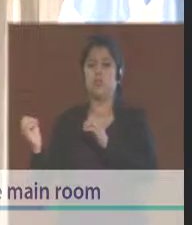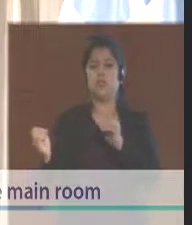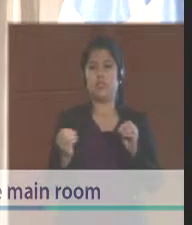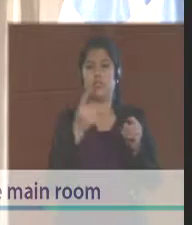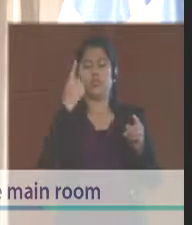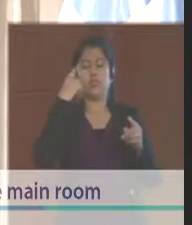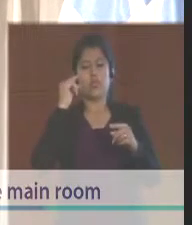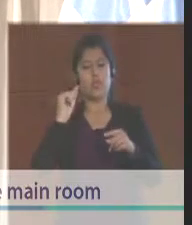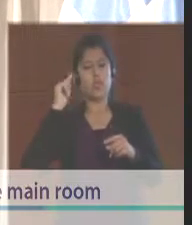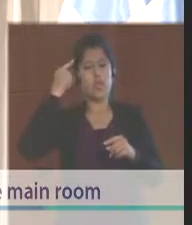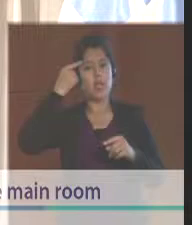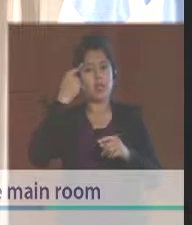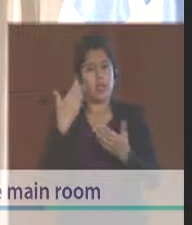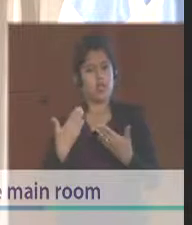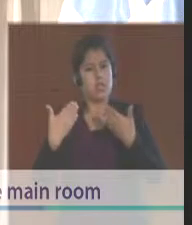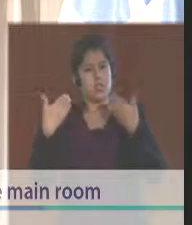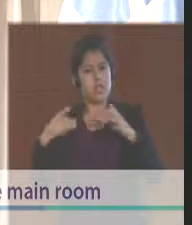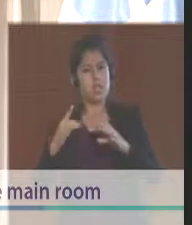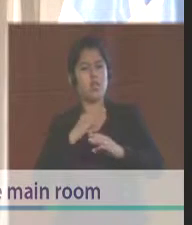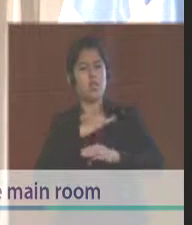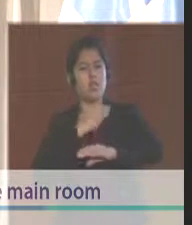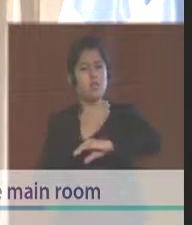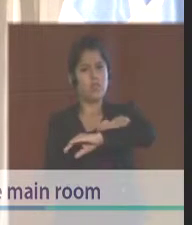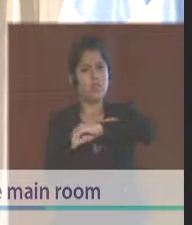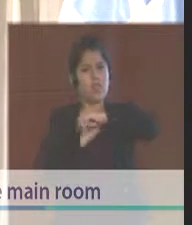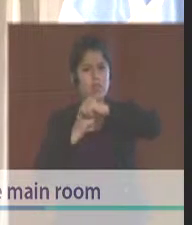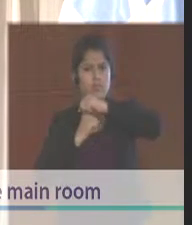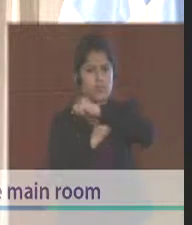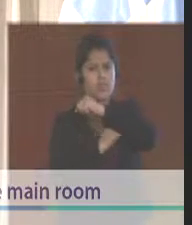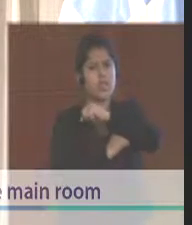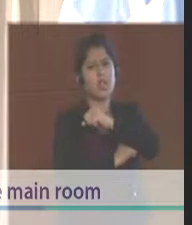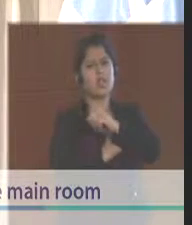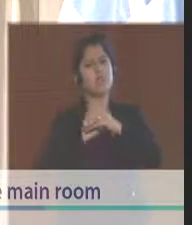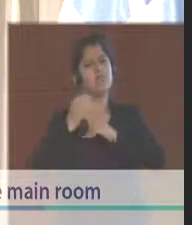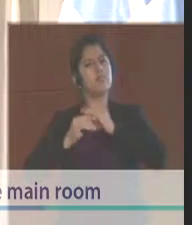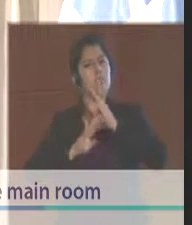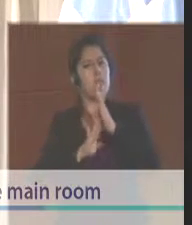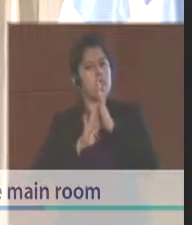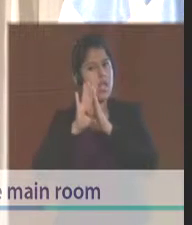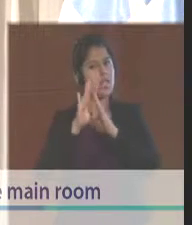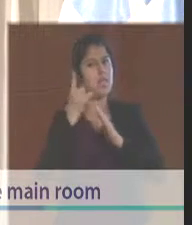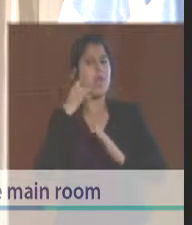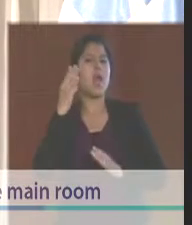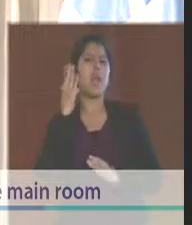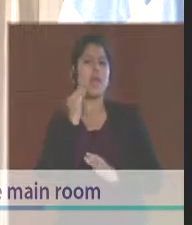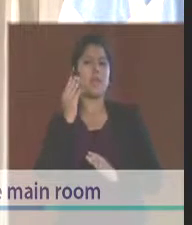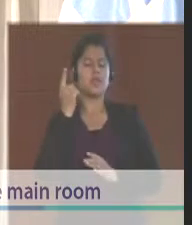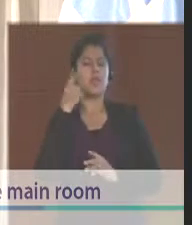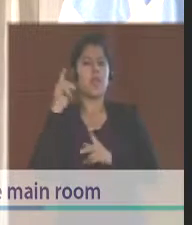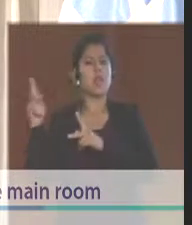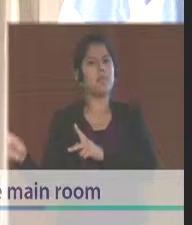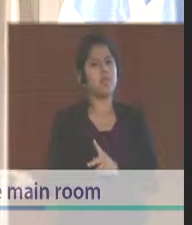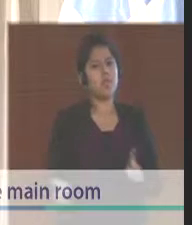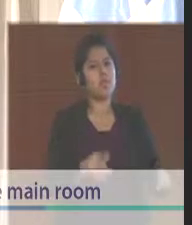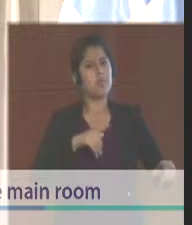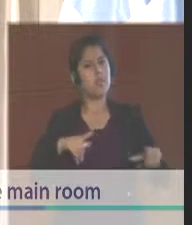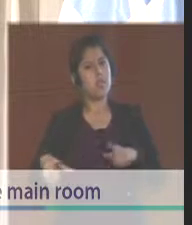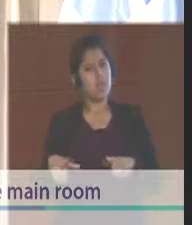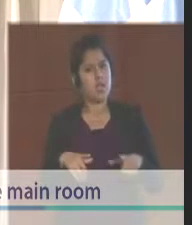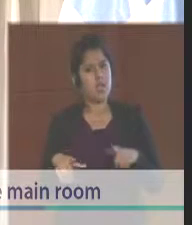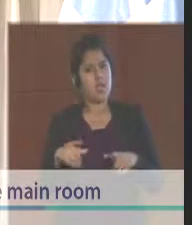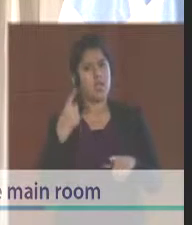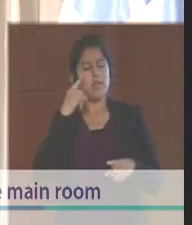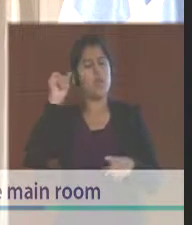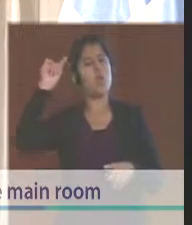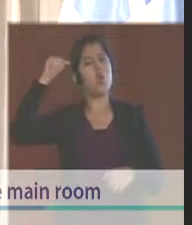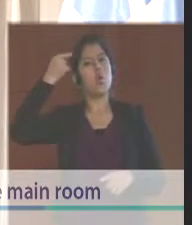reduction (DRR), also to local governments. I'm sorry. Also, these organisms has foreseen the strengthening and development of land use